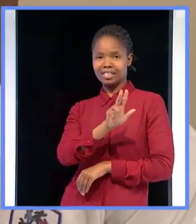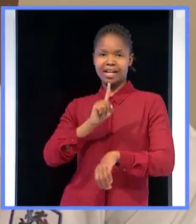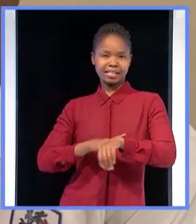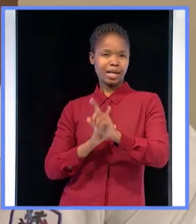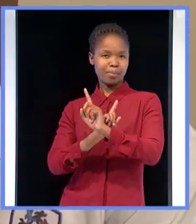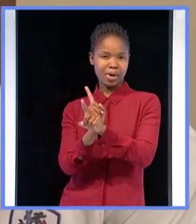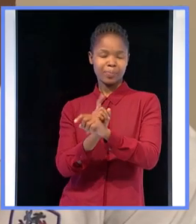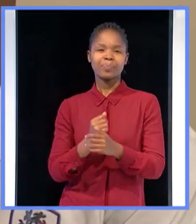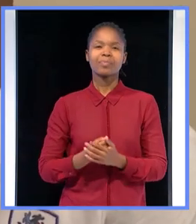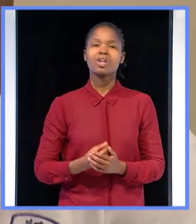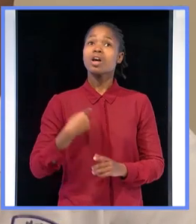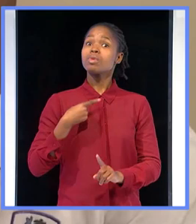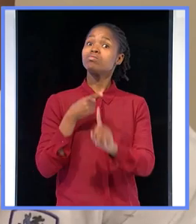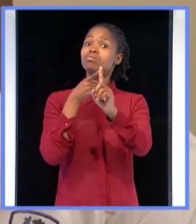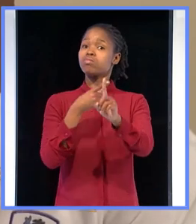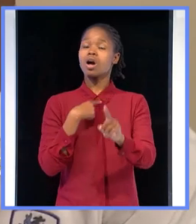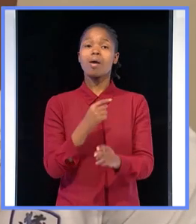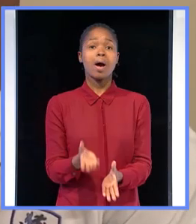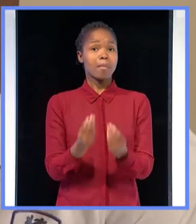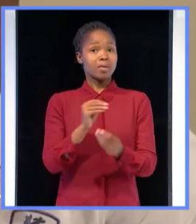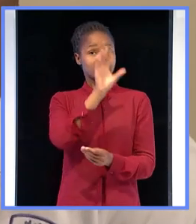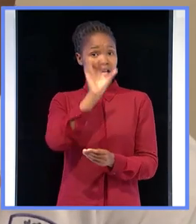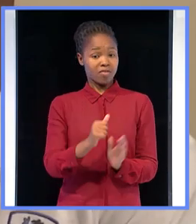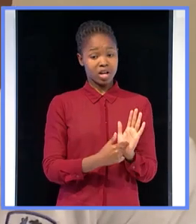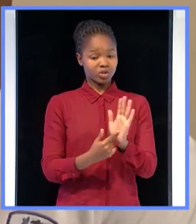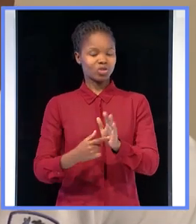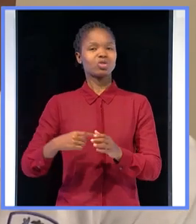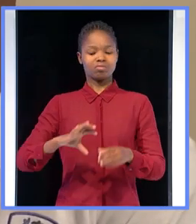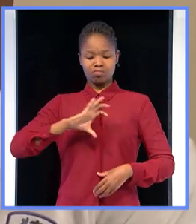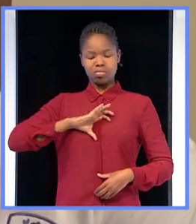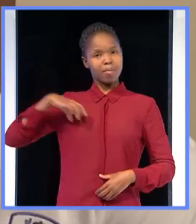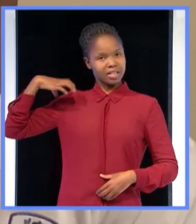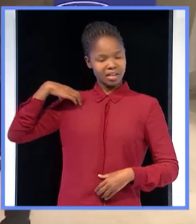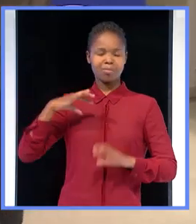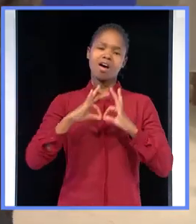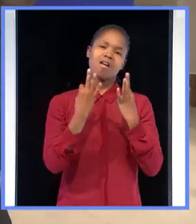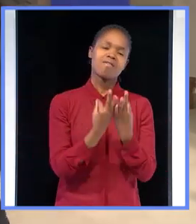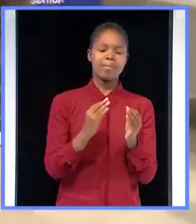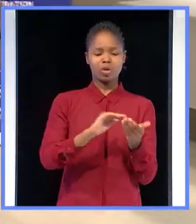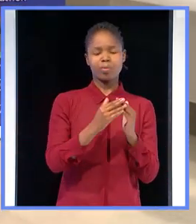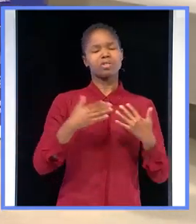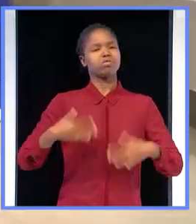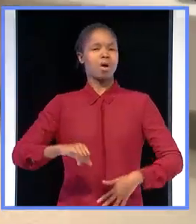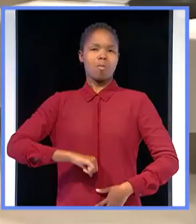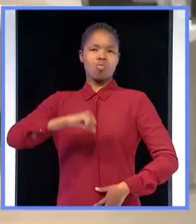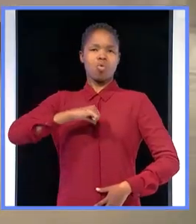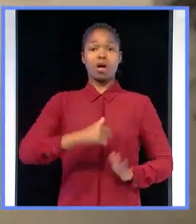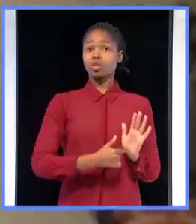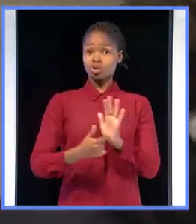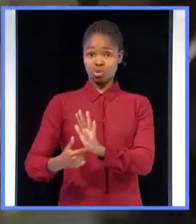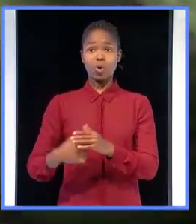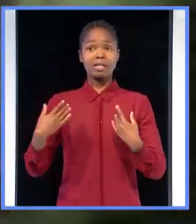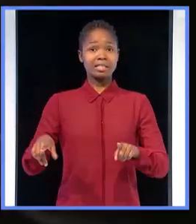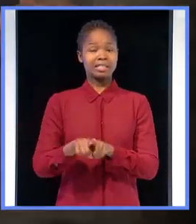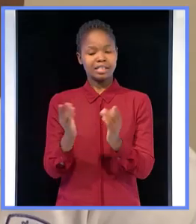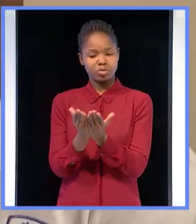24.89. My goals, what I want to bring home with me, it's gold, and make my family and the community proud. You know, I'm done